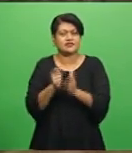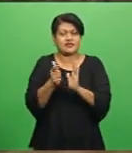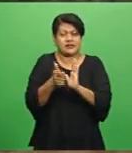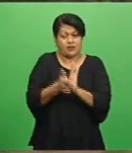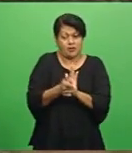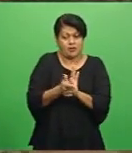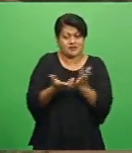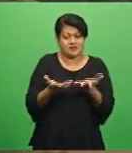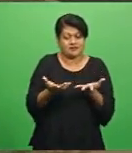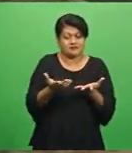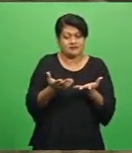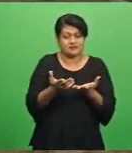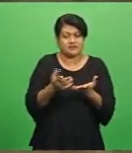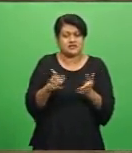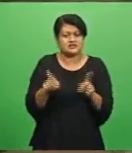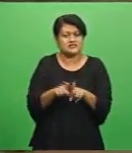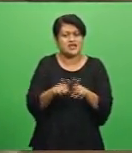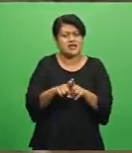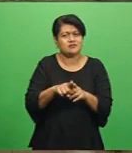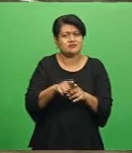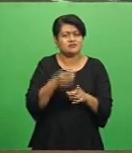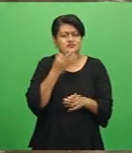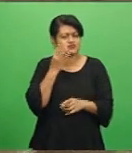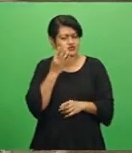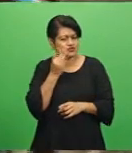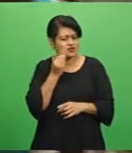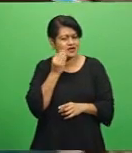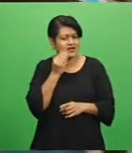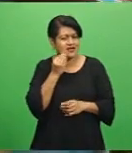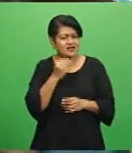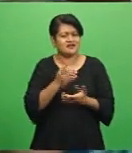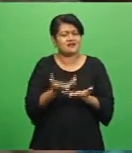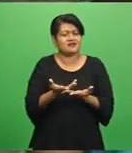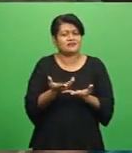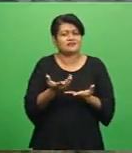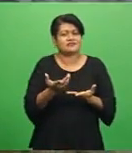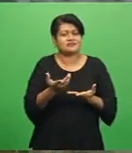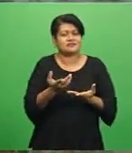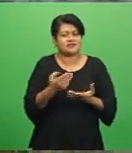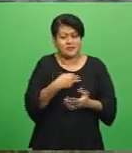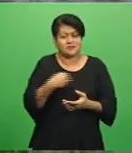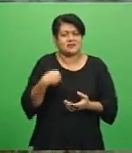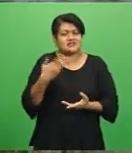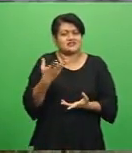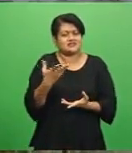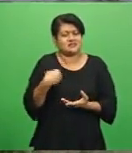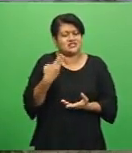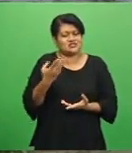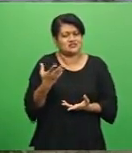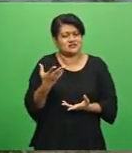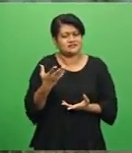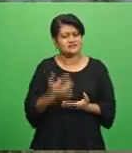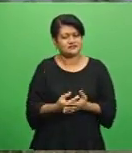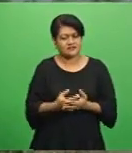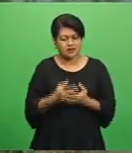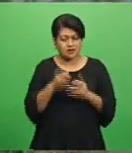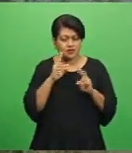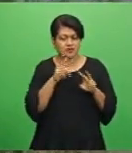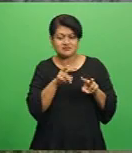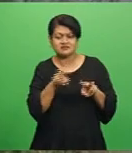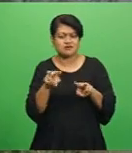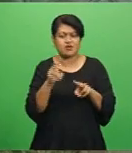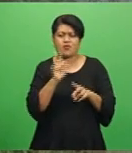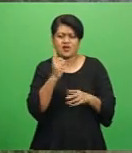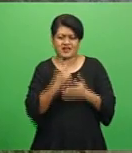the Ministry of Sugar together with the Ministry of Agriculture, they've had meetings yesterday. So looking at a holistic package as to what can be done. It's not just